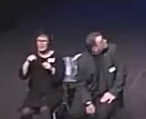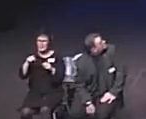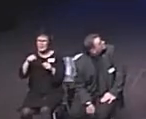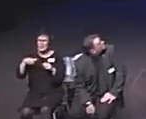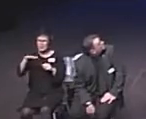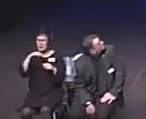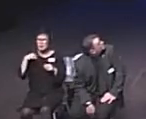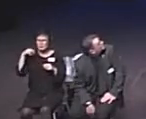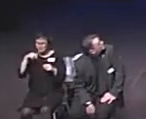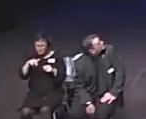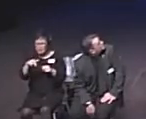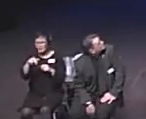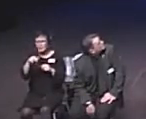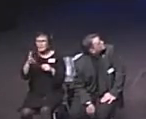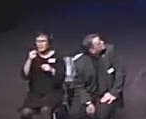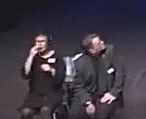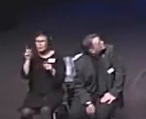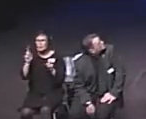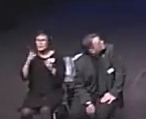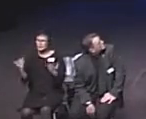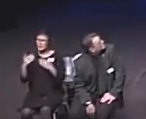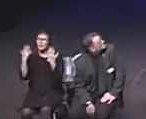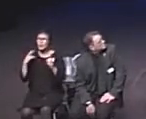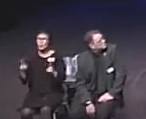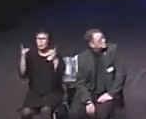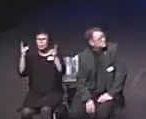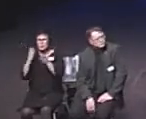you can also look into what's new today